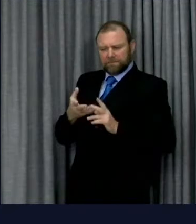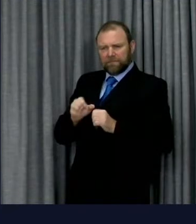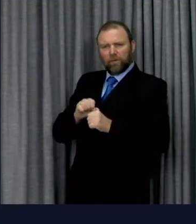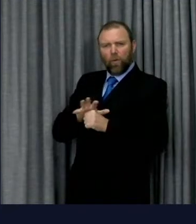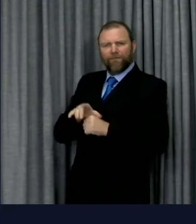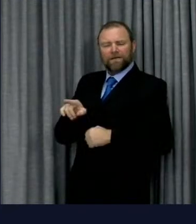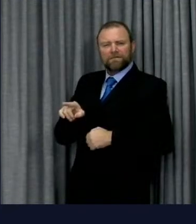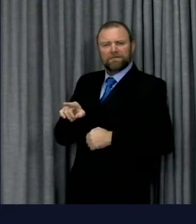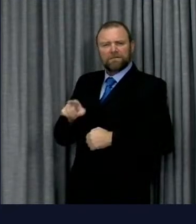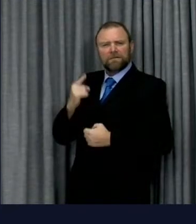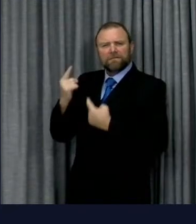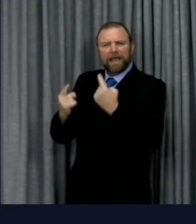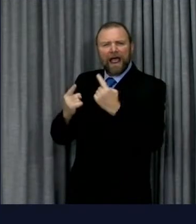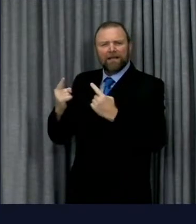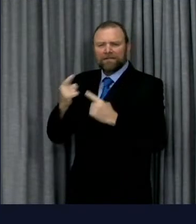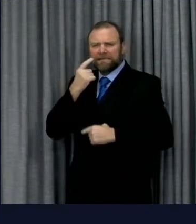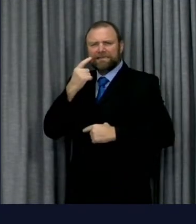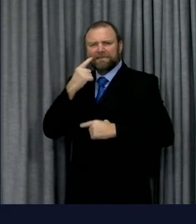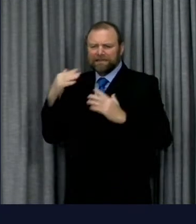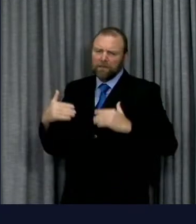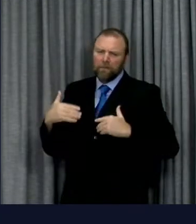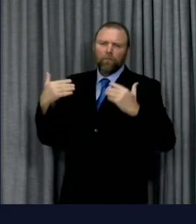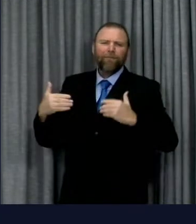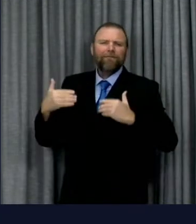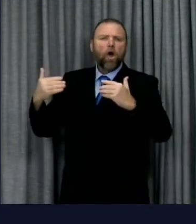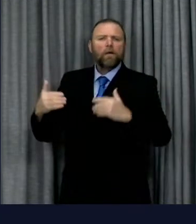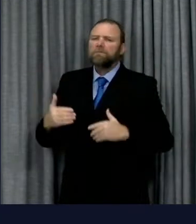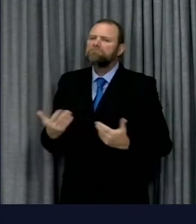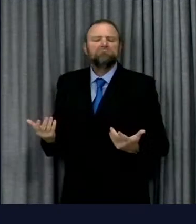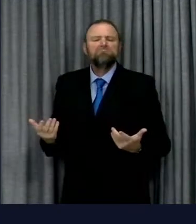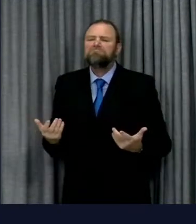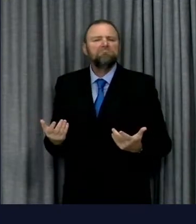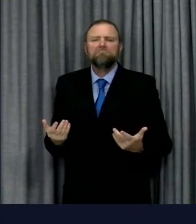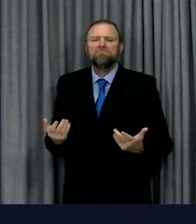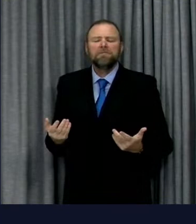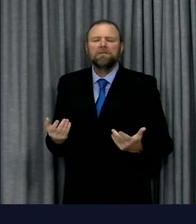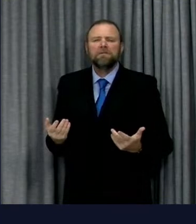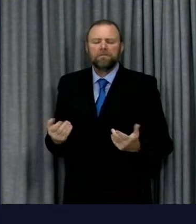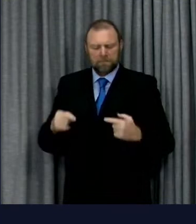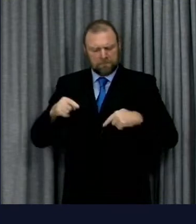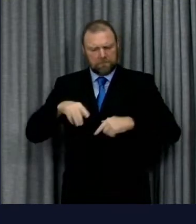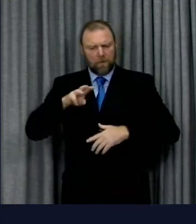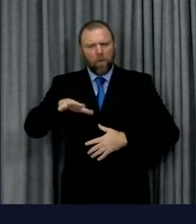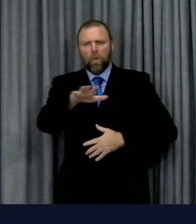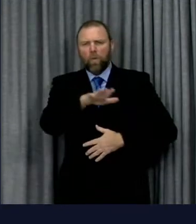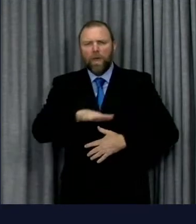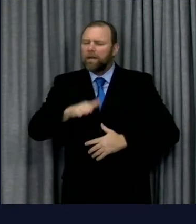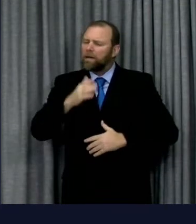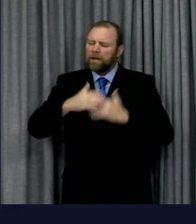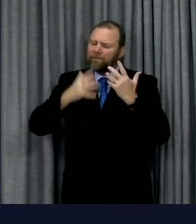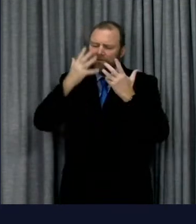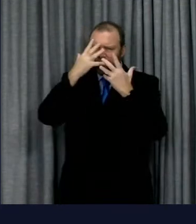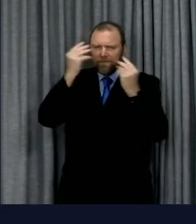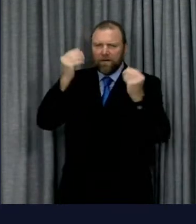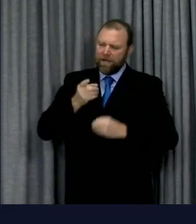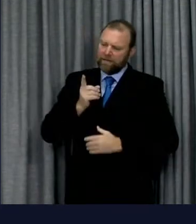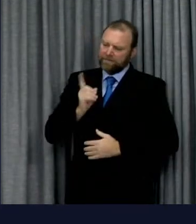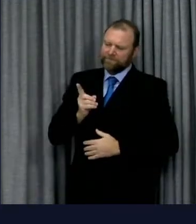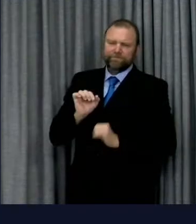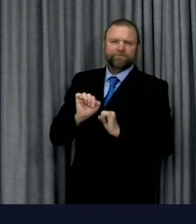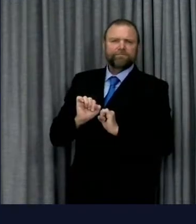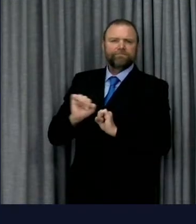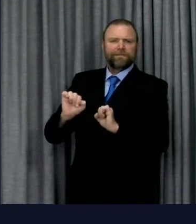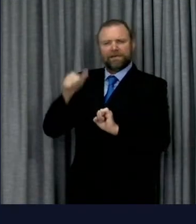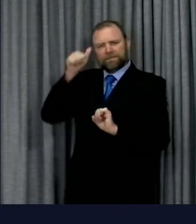way to move on from coronavirus. And here in Wales, we will never forget what has